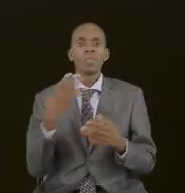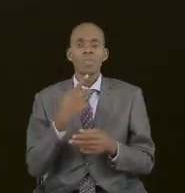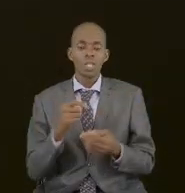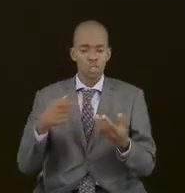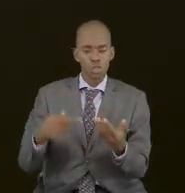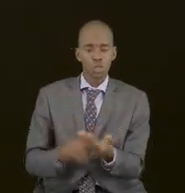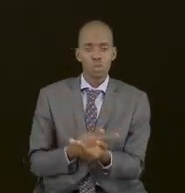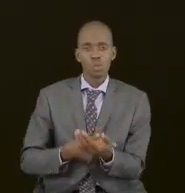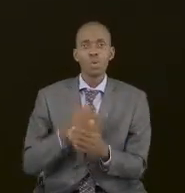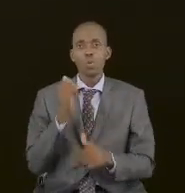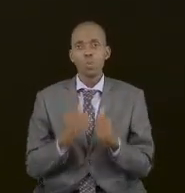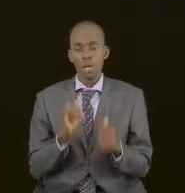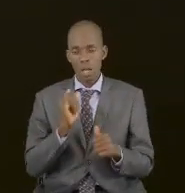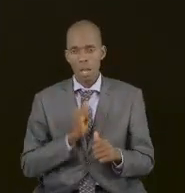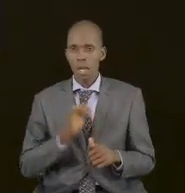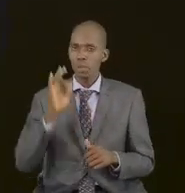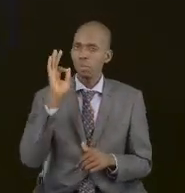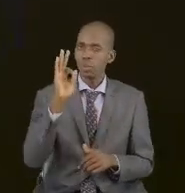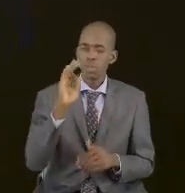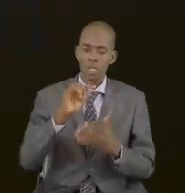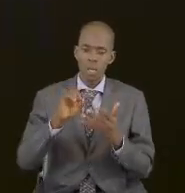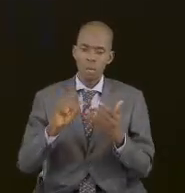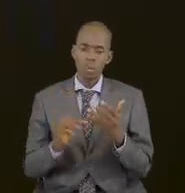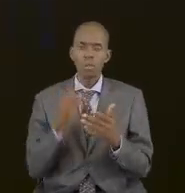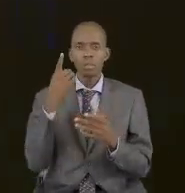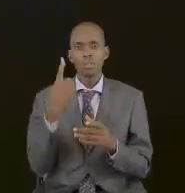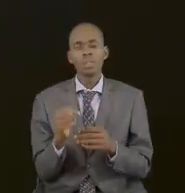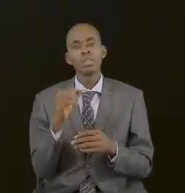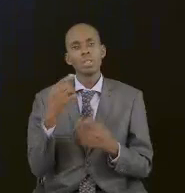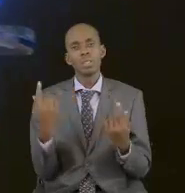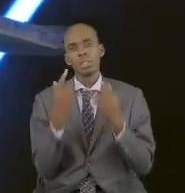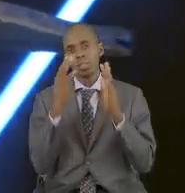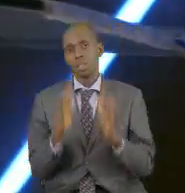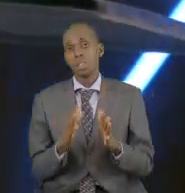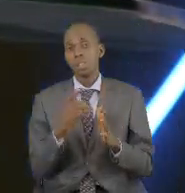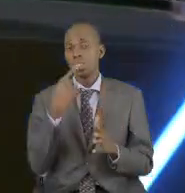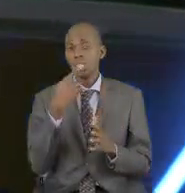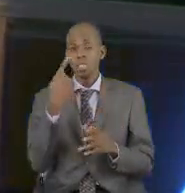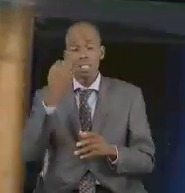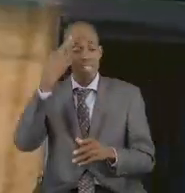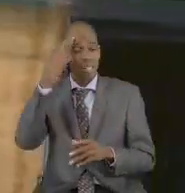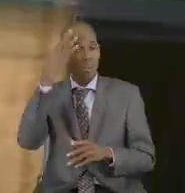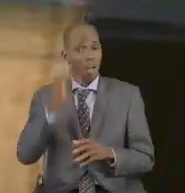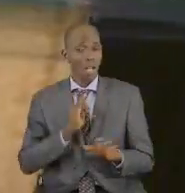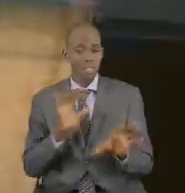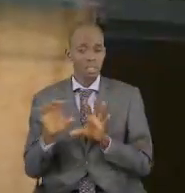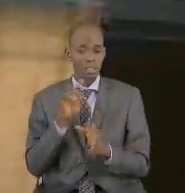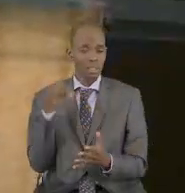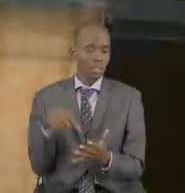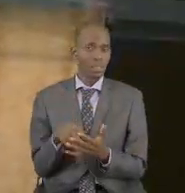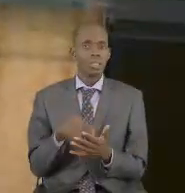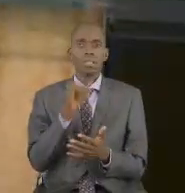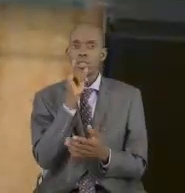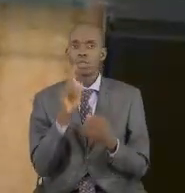preach among the Gentiles. He said, the reason I did this is to tell them, look at what I'm preaching.